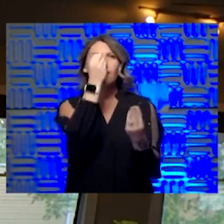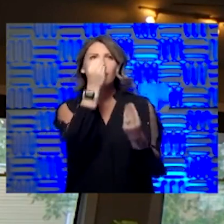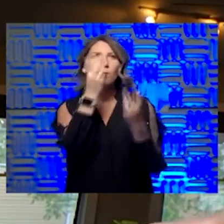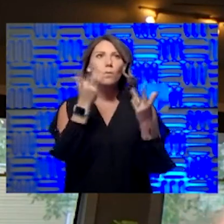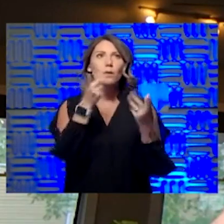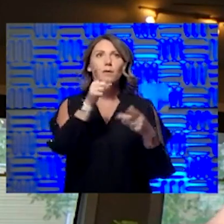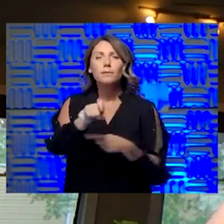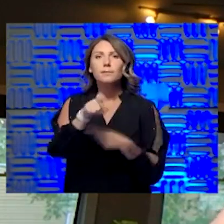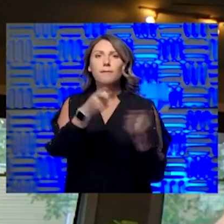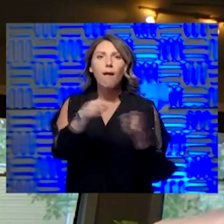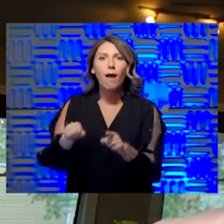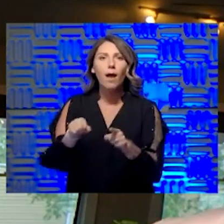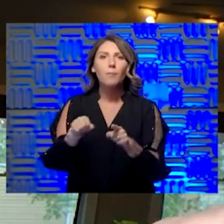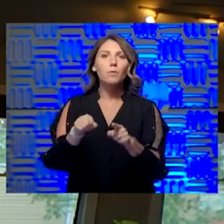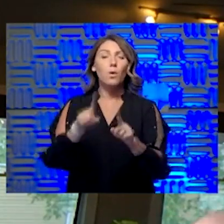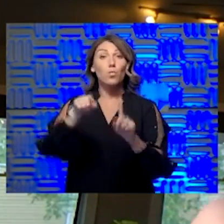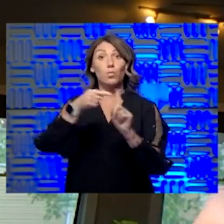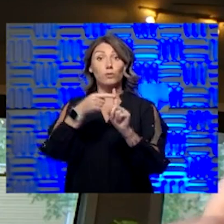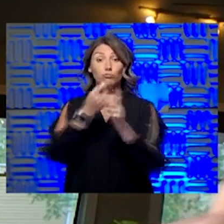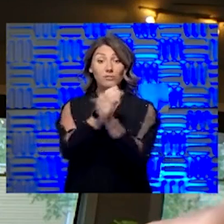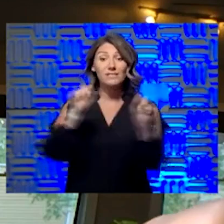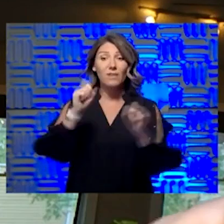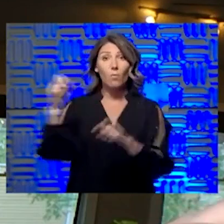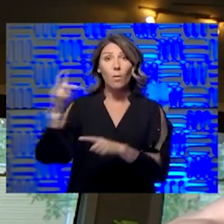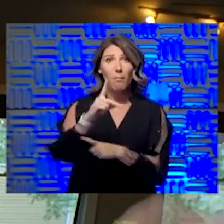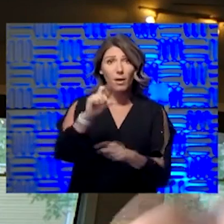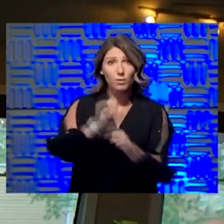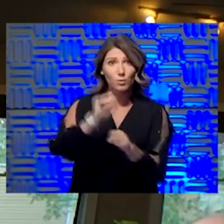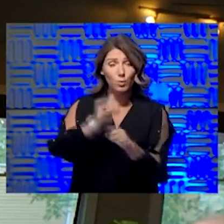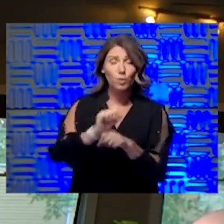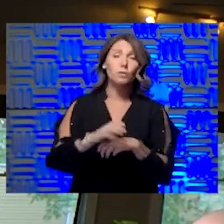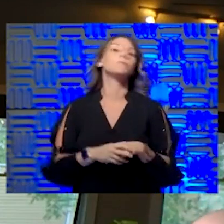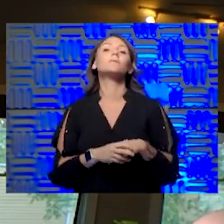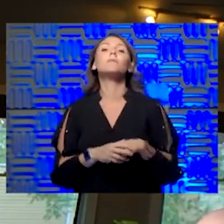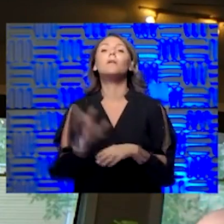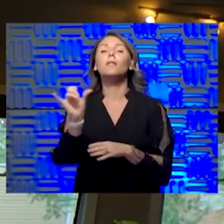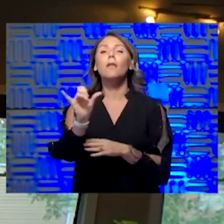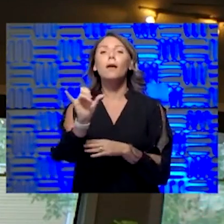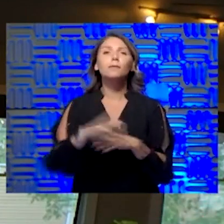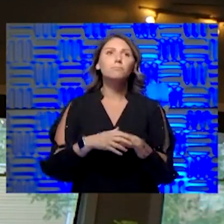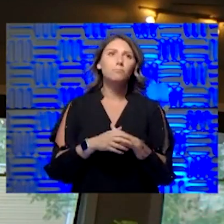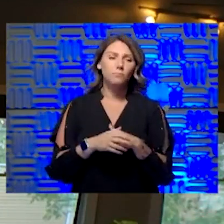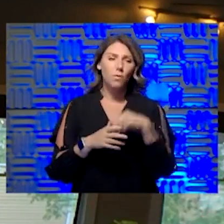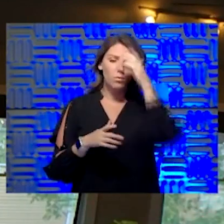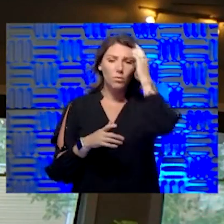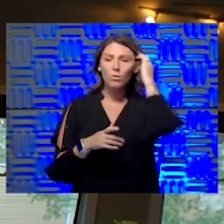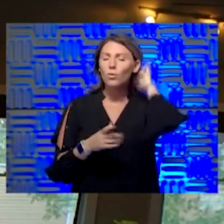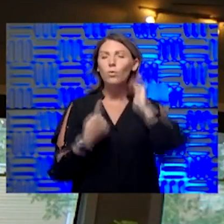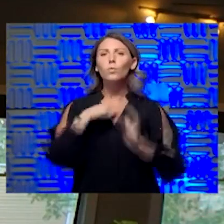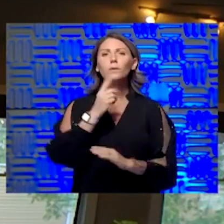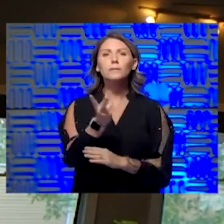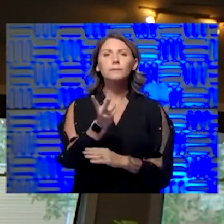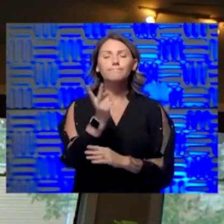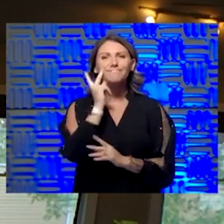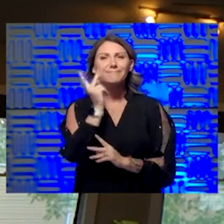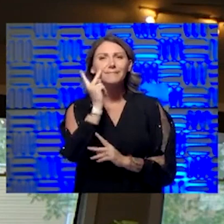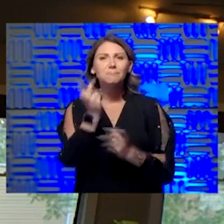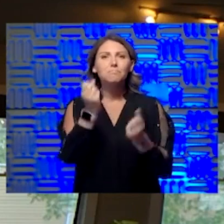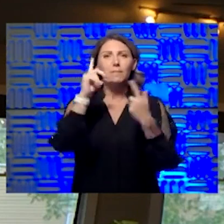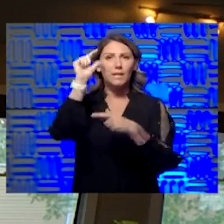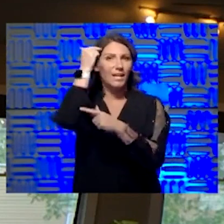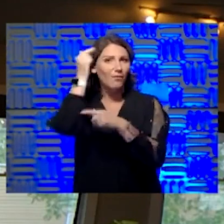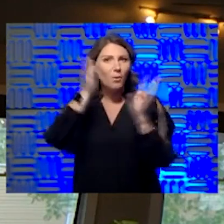you to be safe in the workplace coming back. And much like what we see in many of the governmental plans and